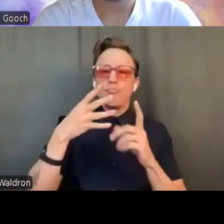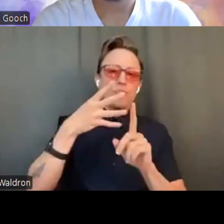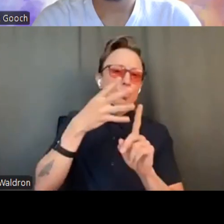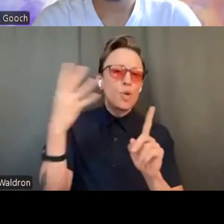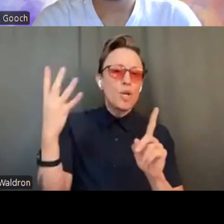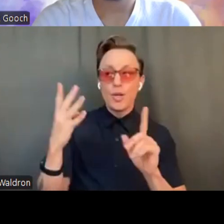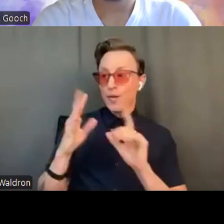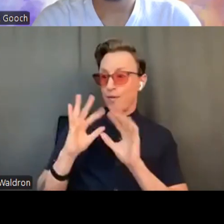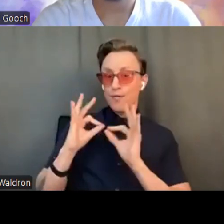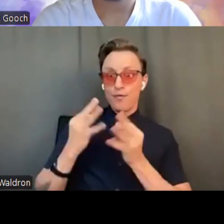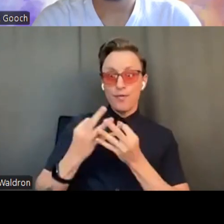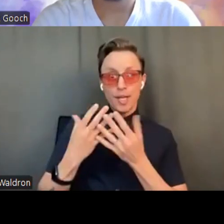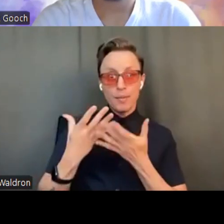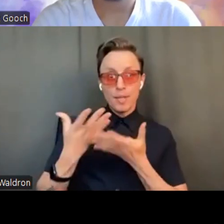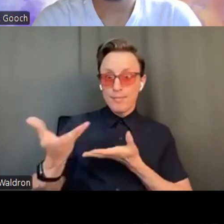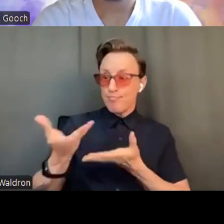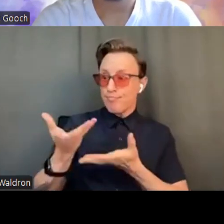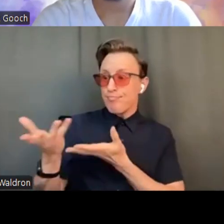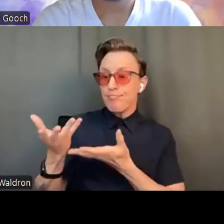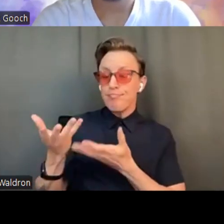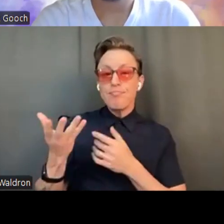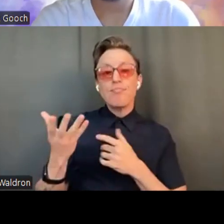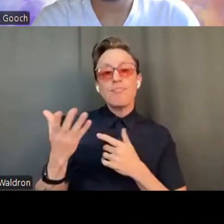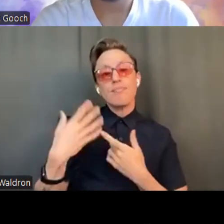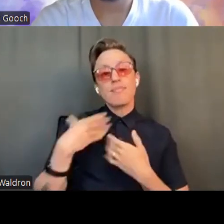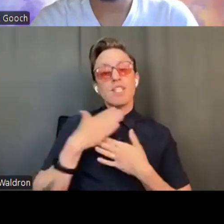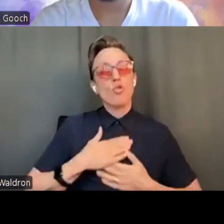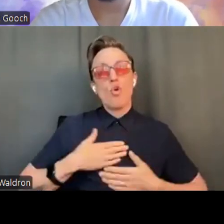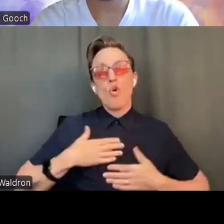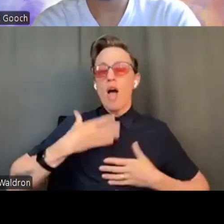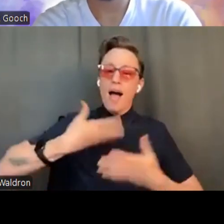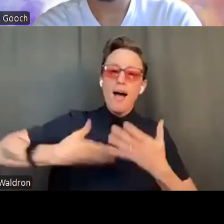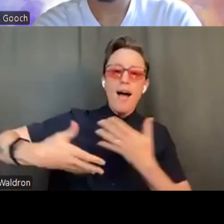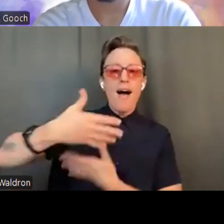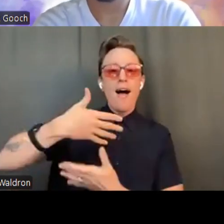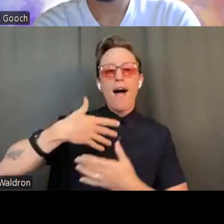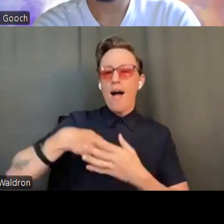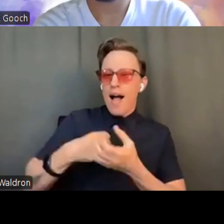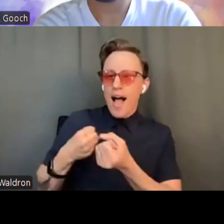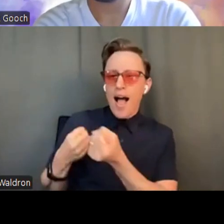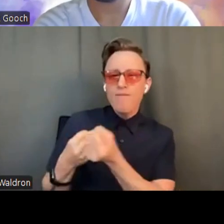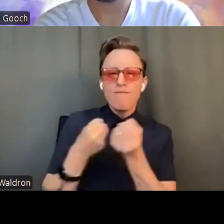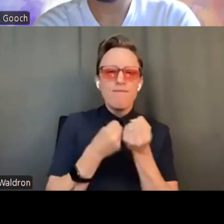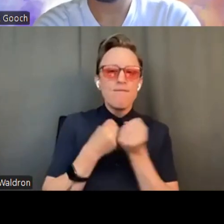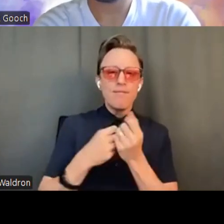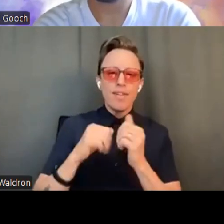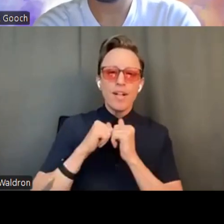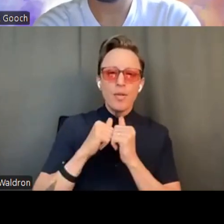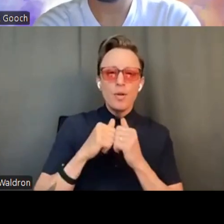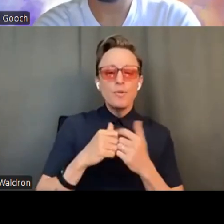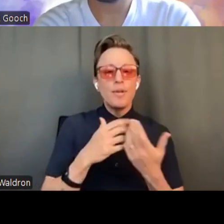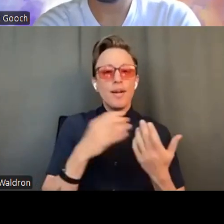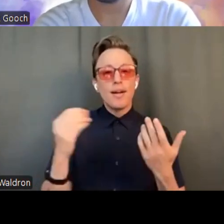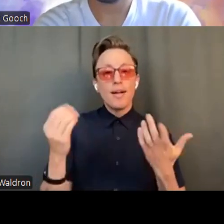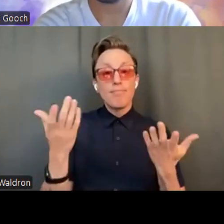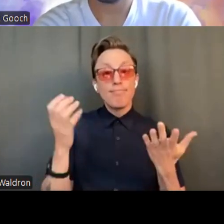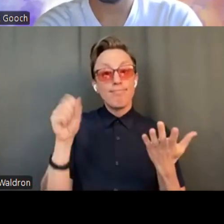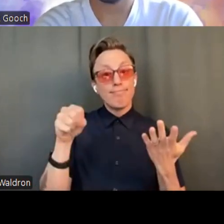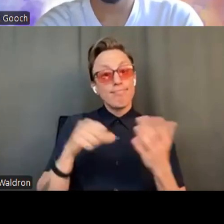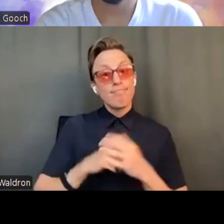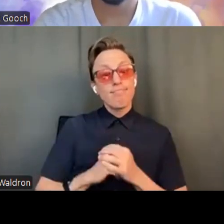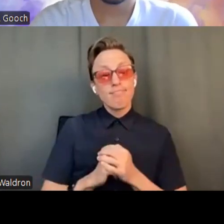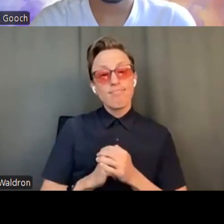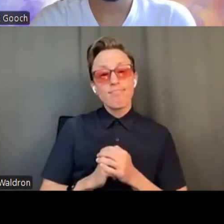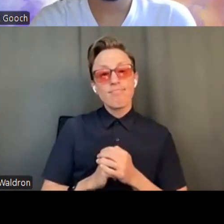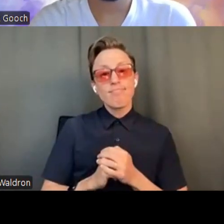family that I love to spend time with and advocate with. Yeah.